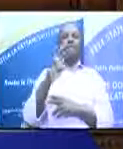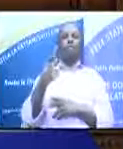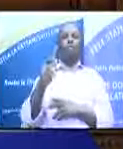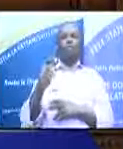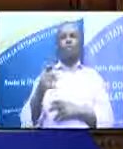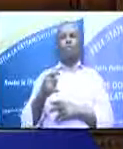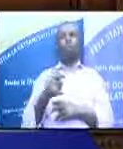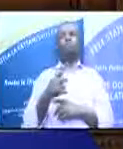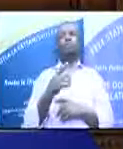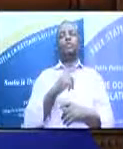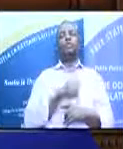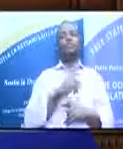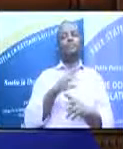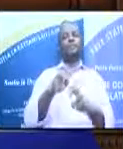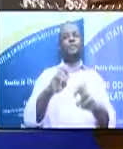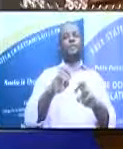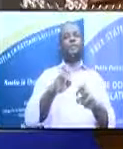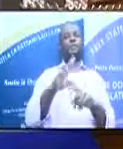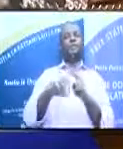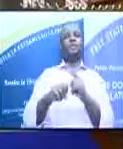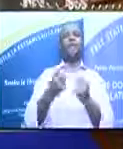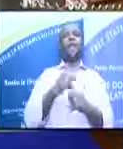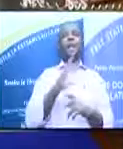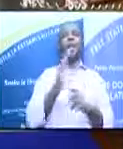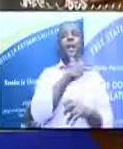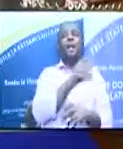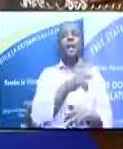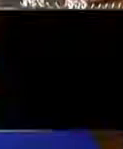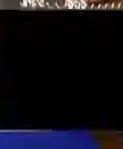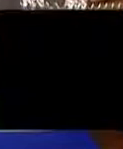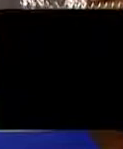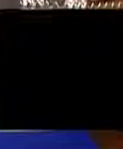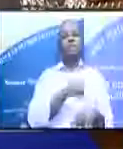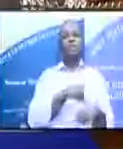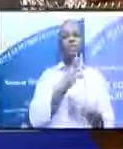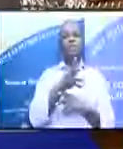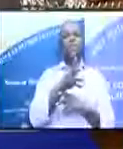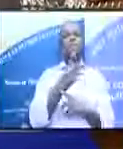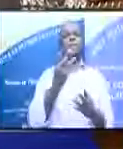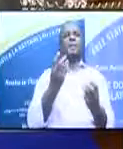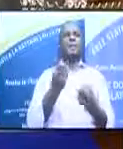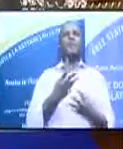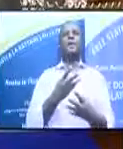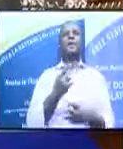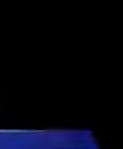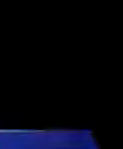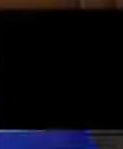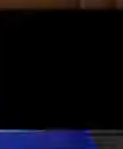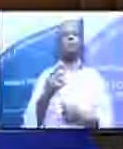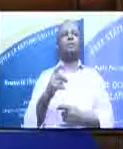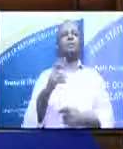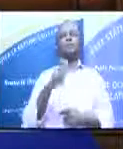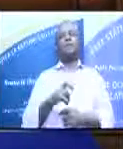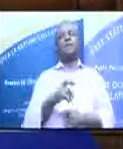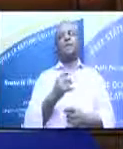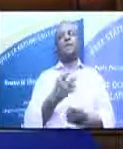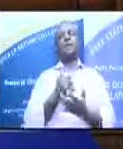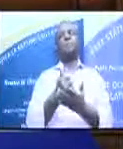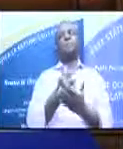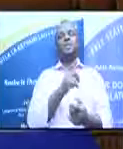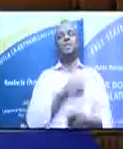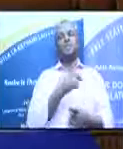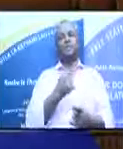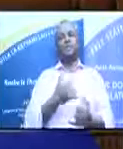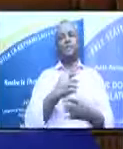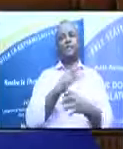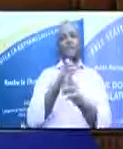that after the clinics have closed at 4 o'clock, we still have a lot of patients that need attending to. That is why we are